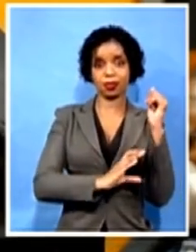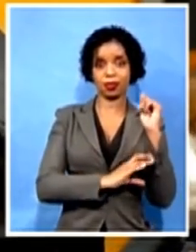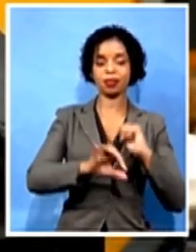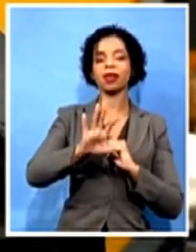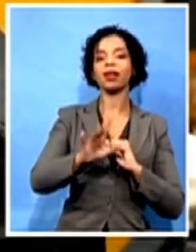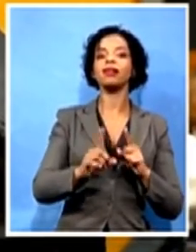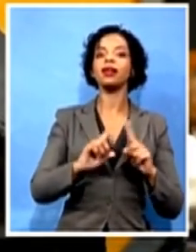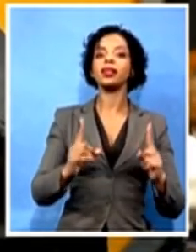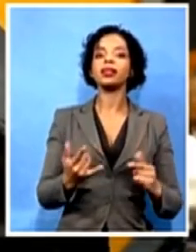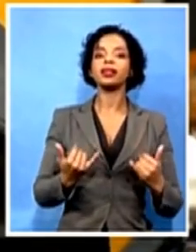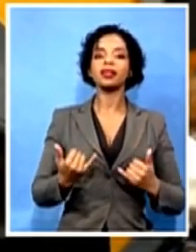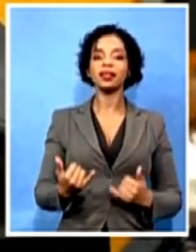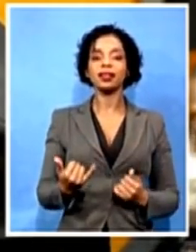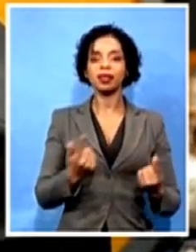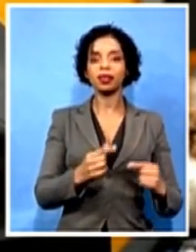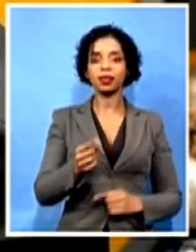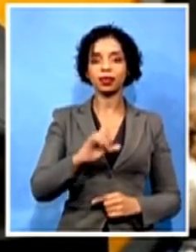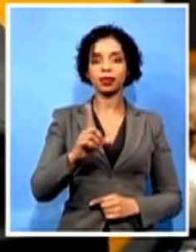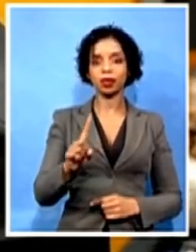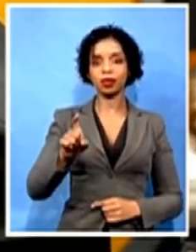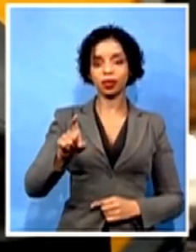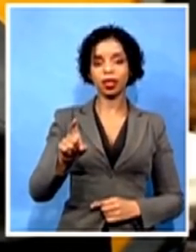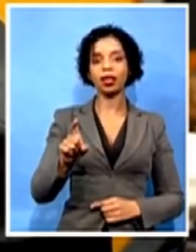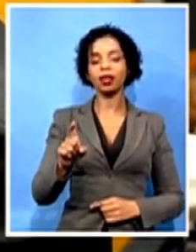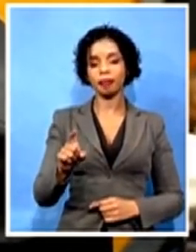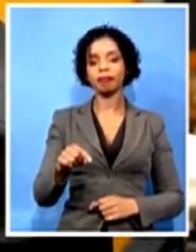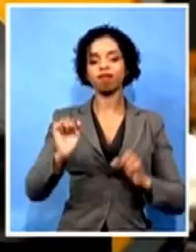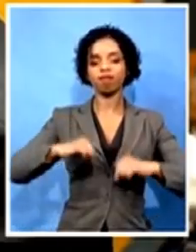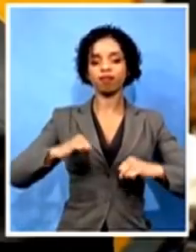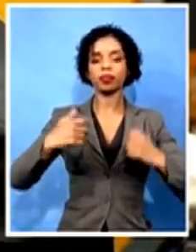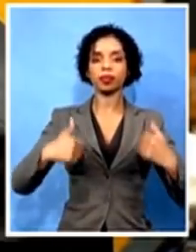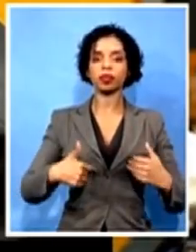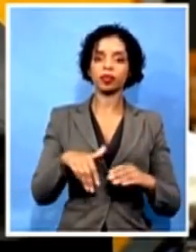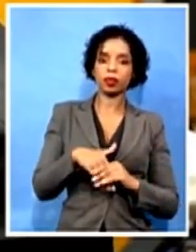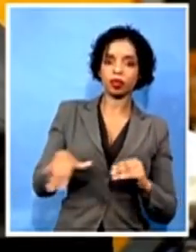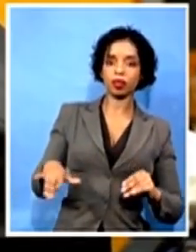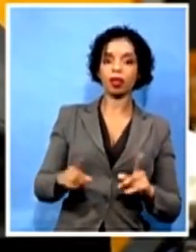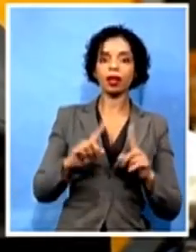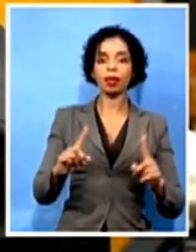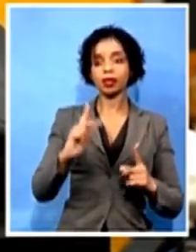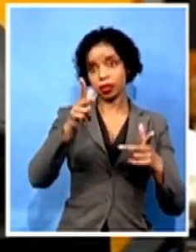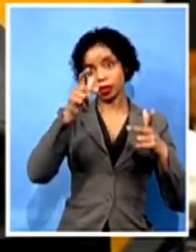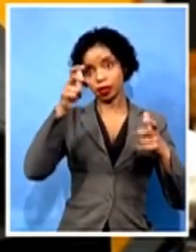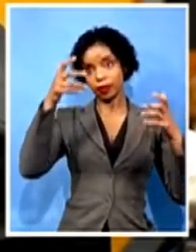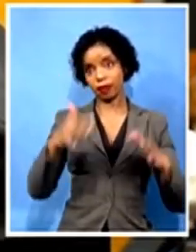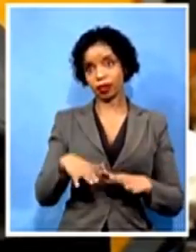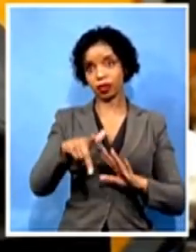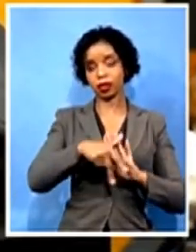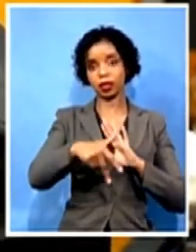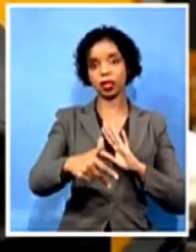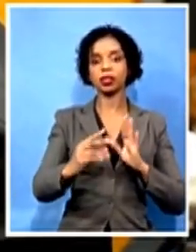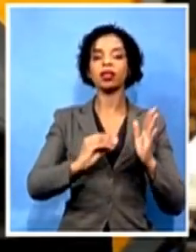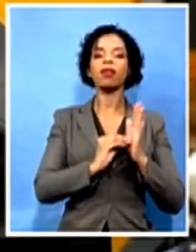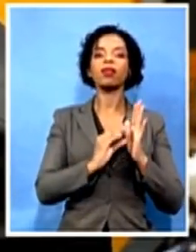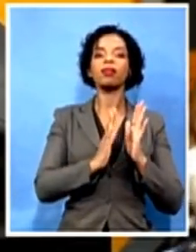of justice permit for my release. The schedule of the Criminal Procedure Act under which the matter falls, Schedule 5. We then deal with, respect,